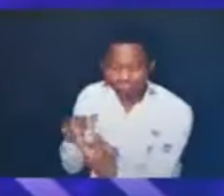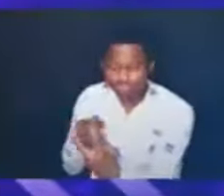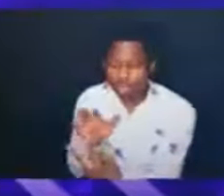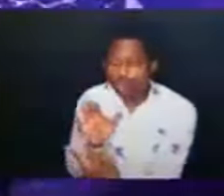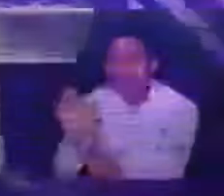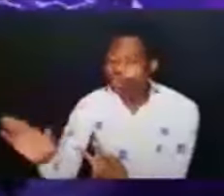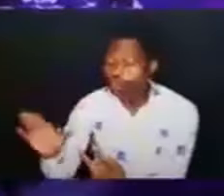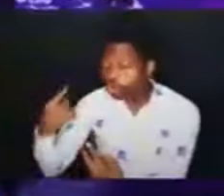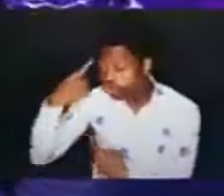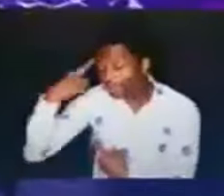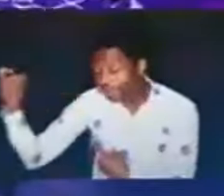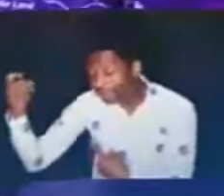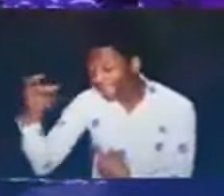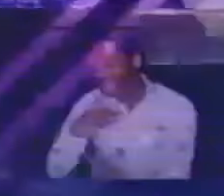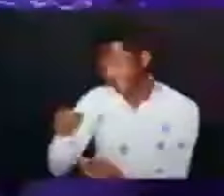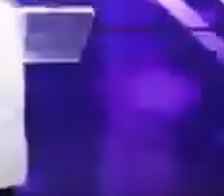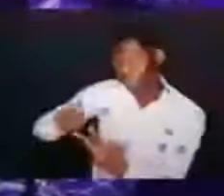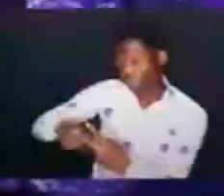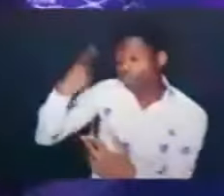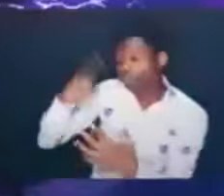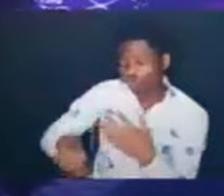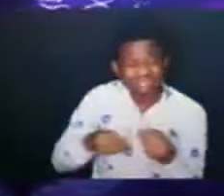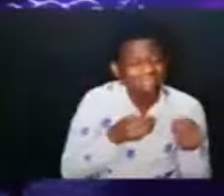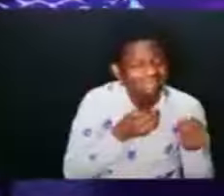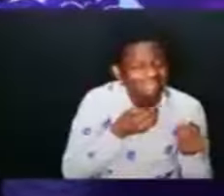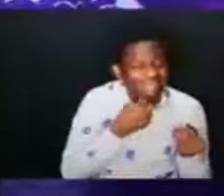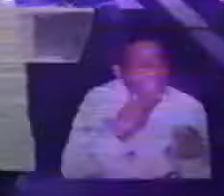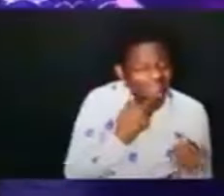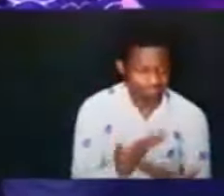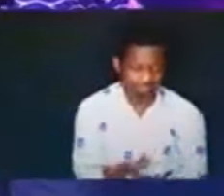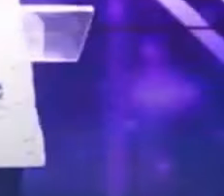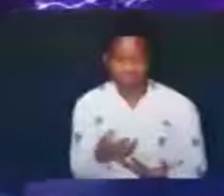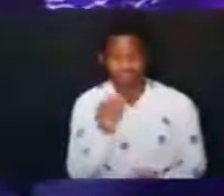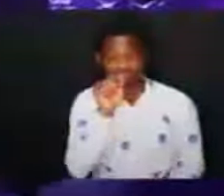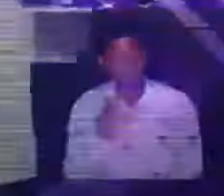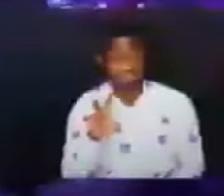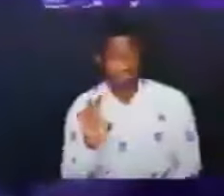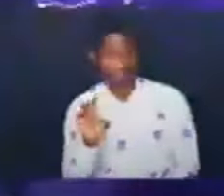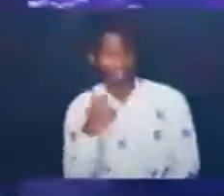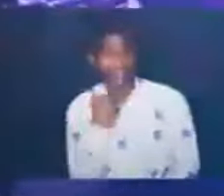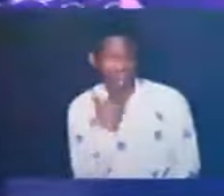said. Diano and in insemninti wokoso et tani nubibri.